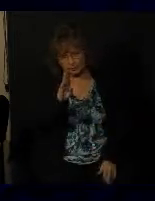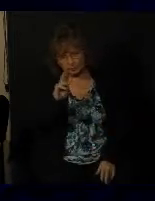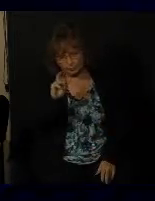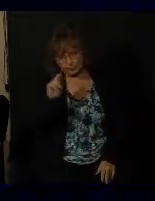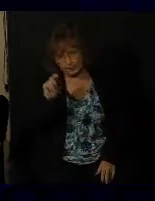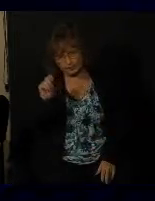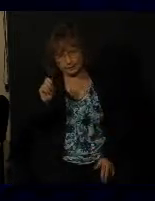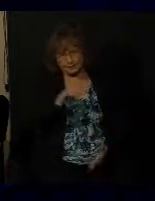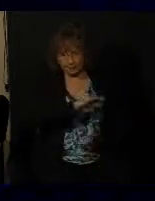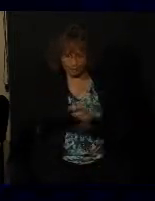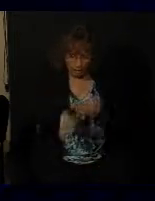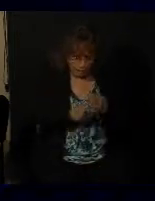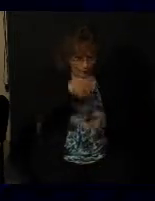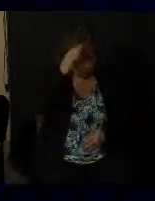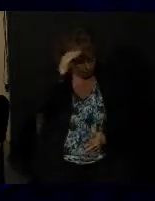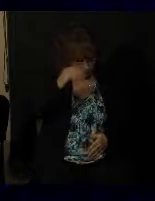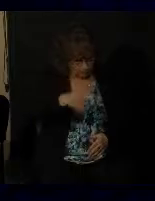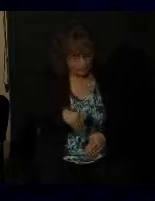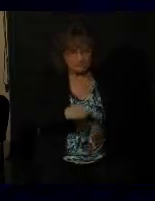not one student